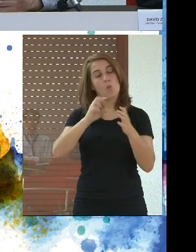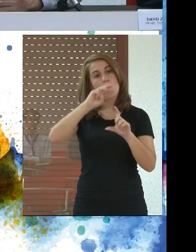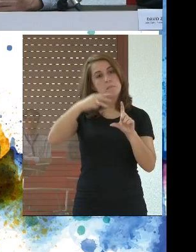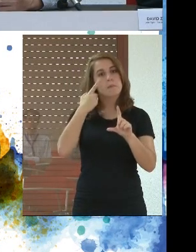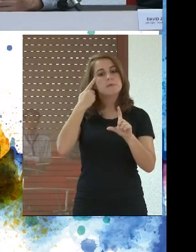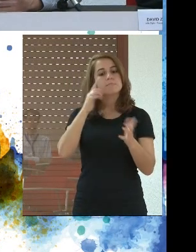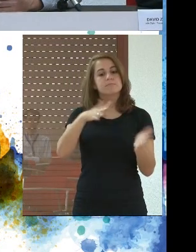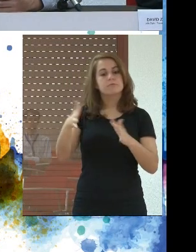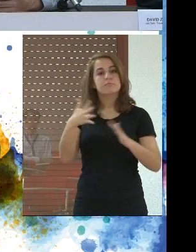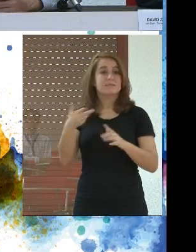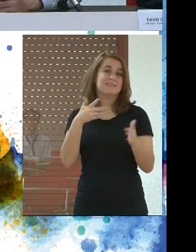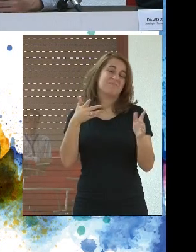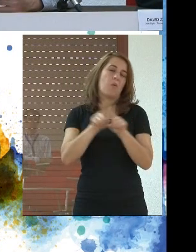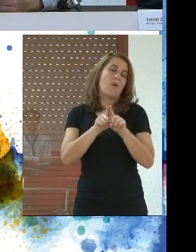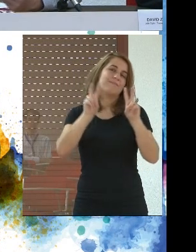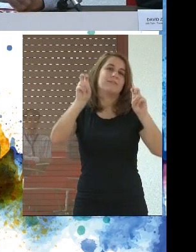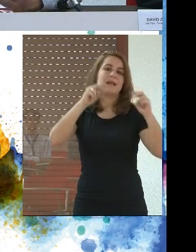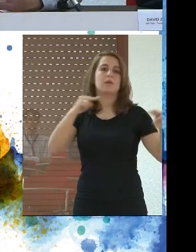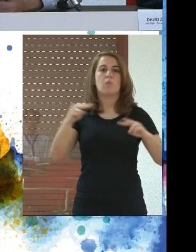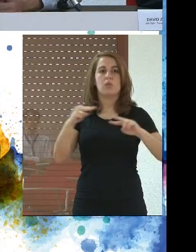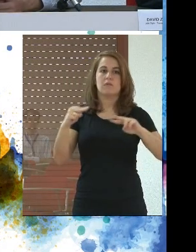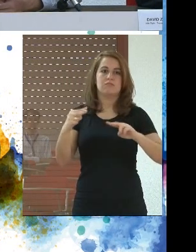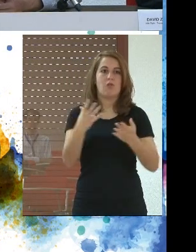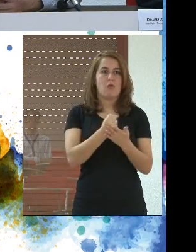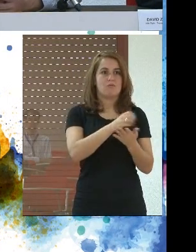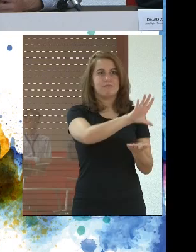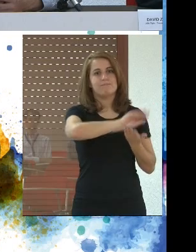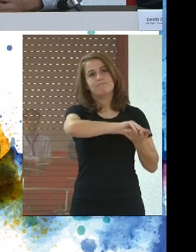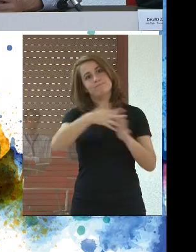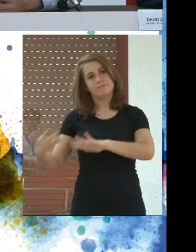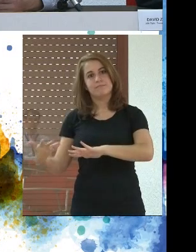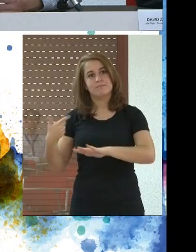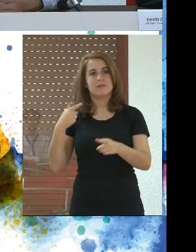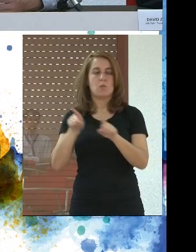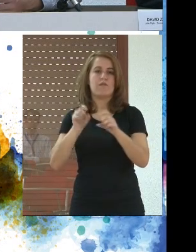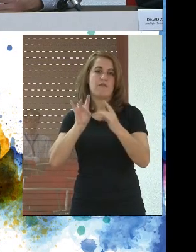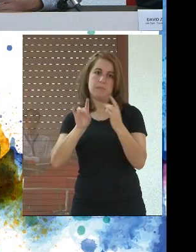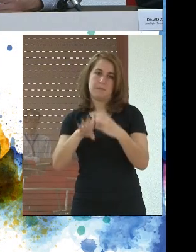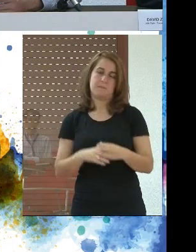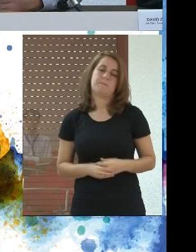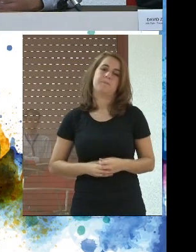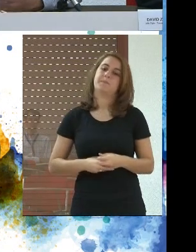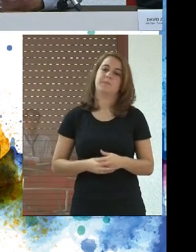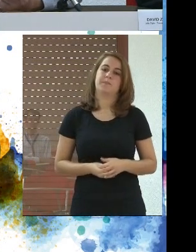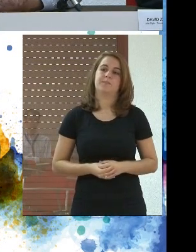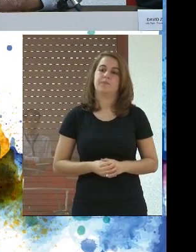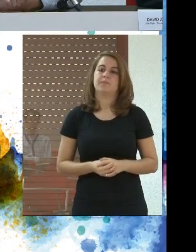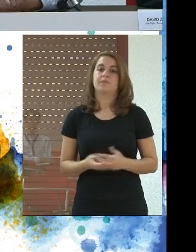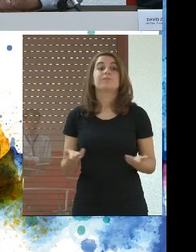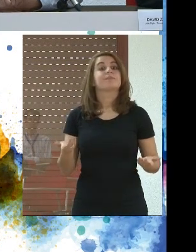we interpret or translate the commands and offer feedback to the